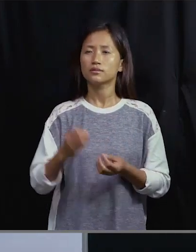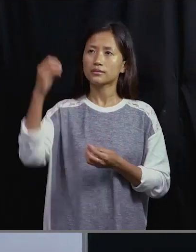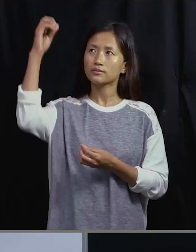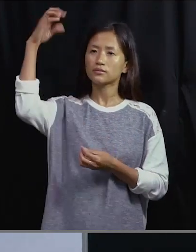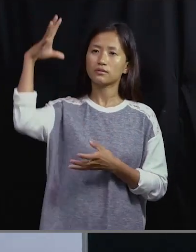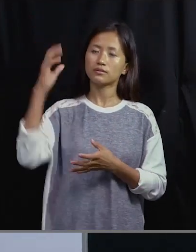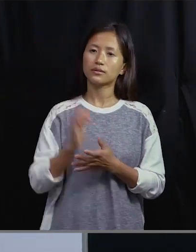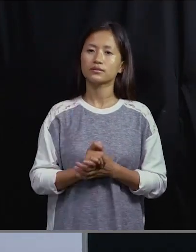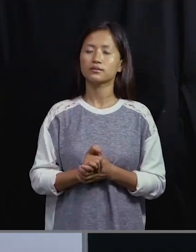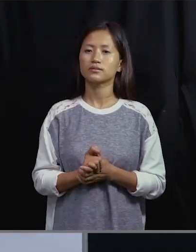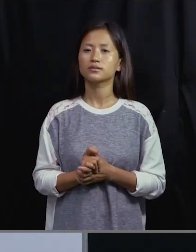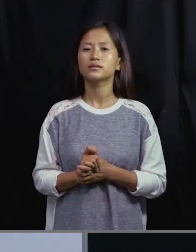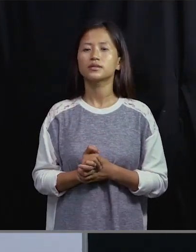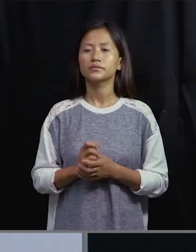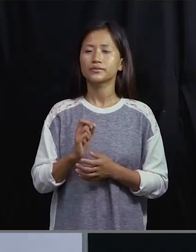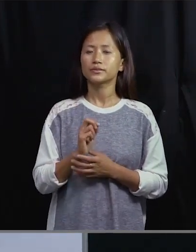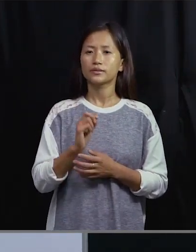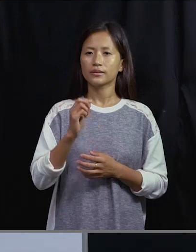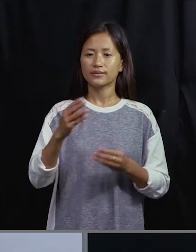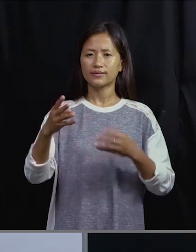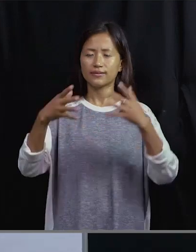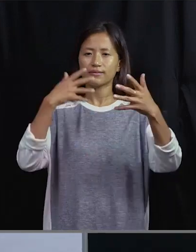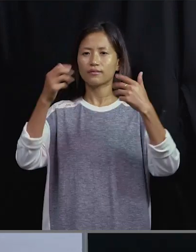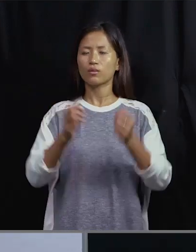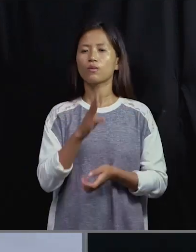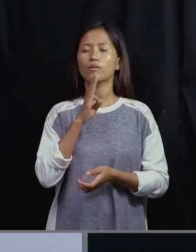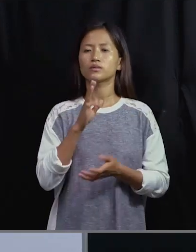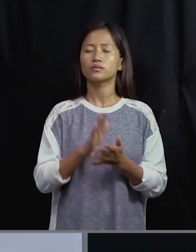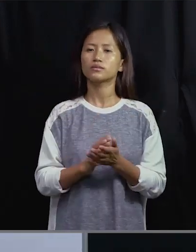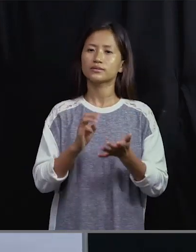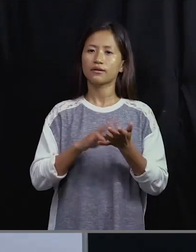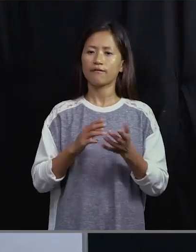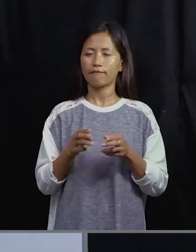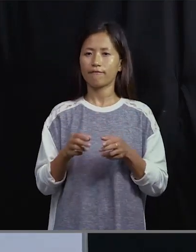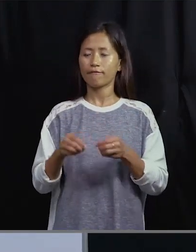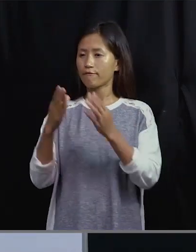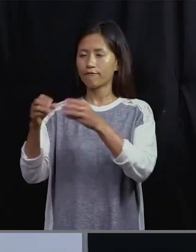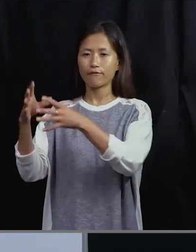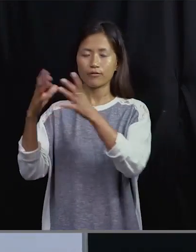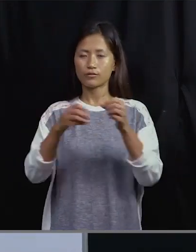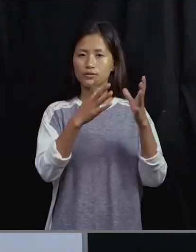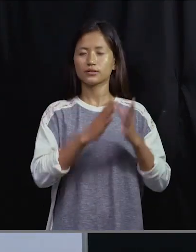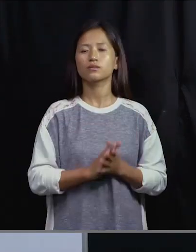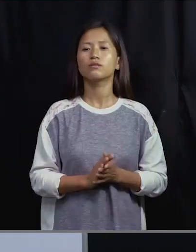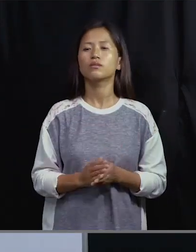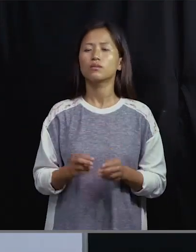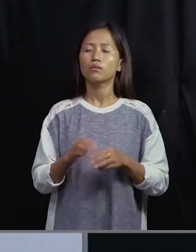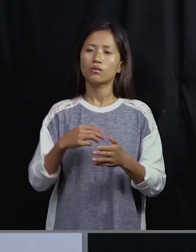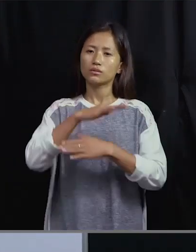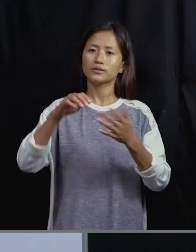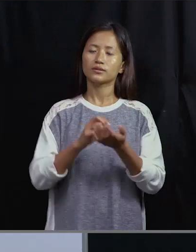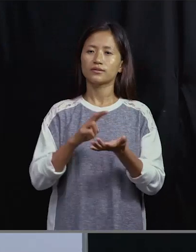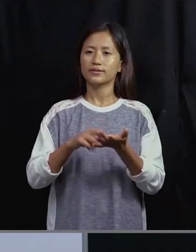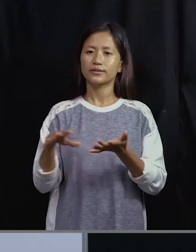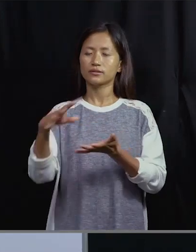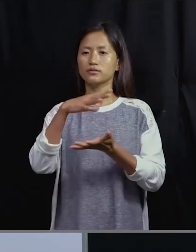sunlight, isn't that? That is one natural resources, or air, water, okay? Forest, or all those things are natural resources. So